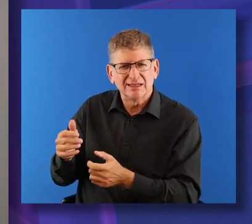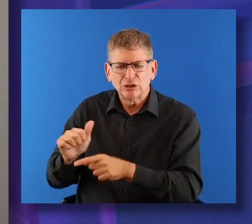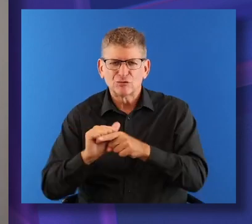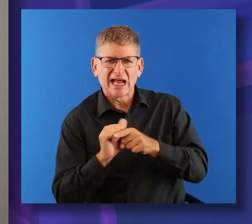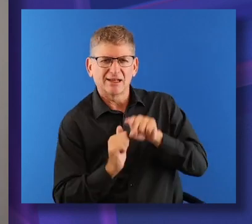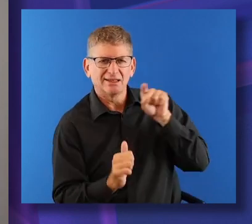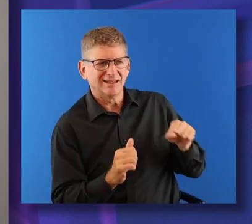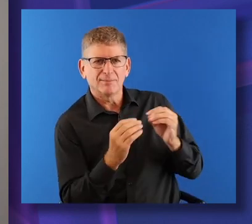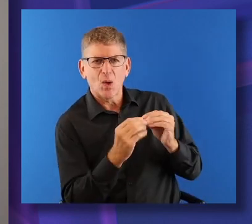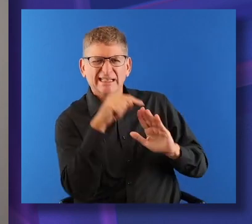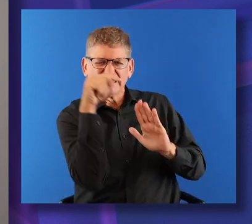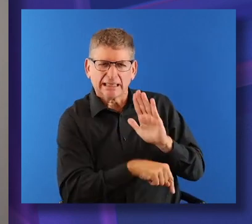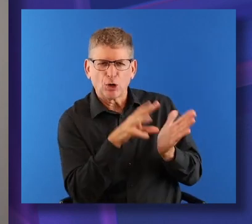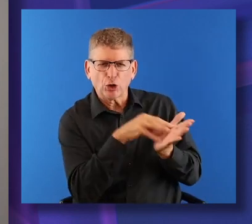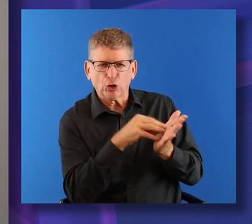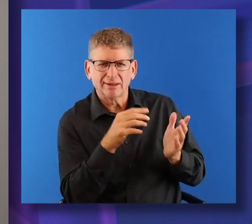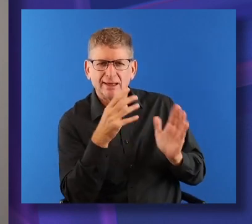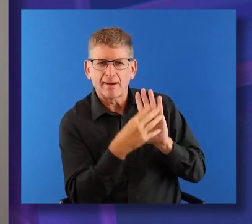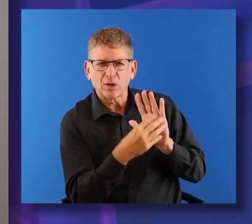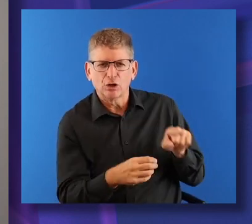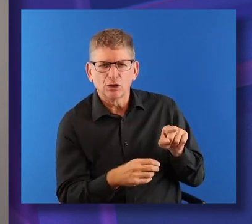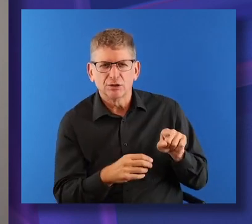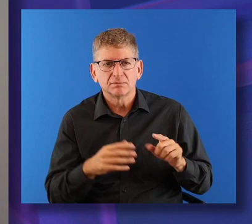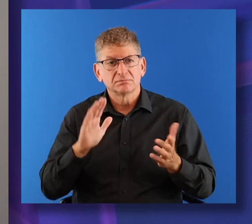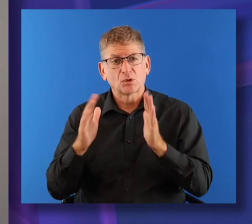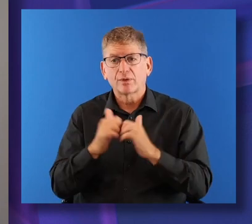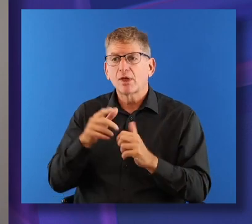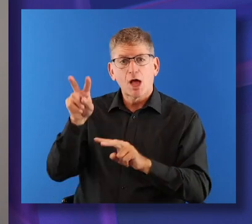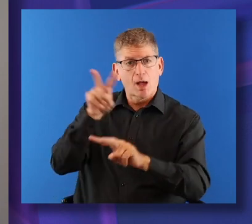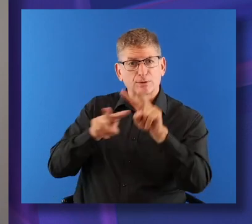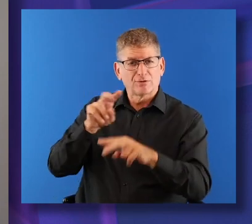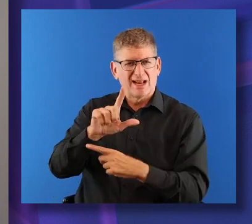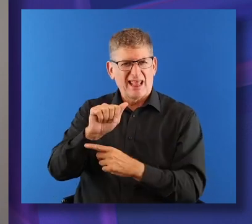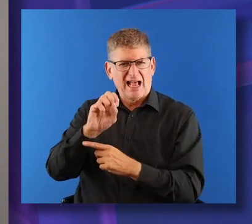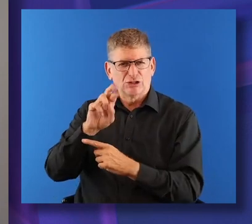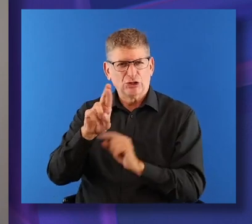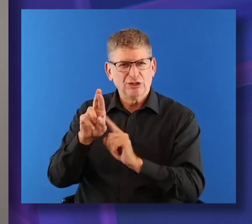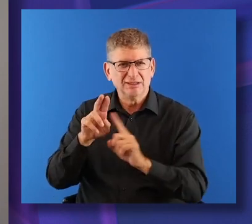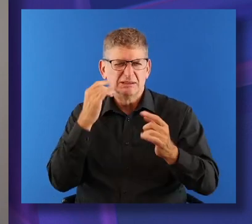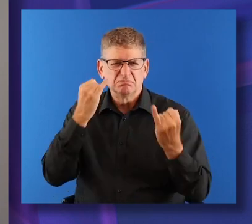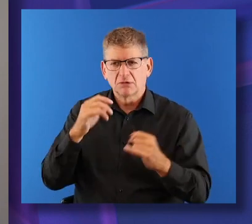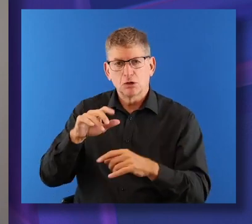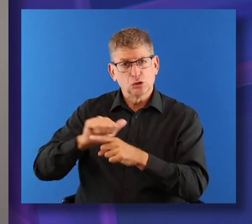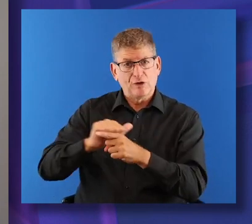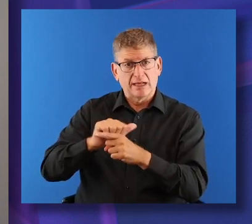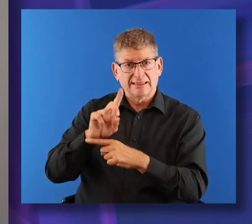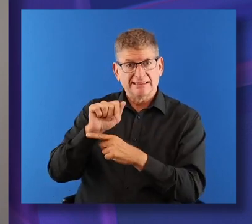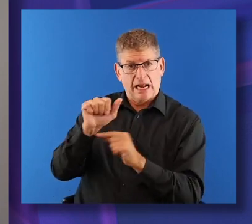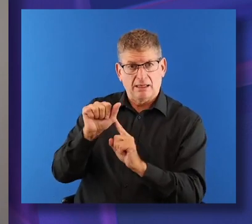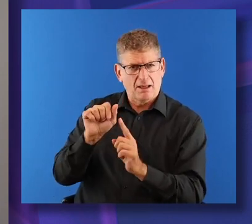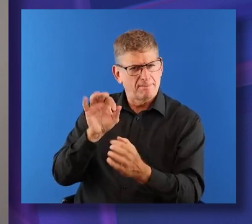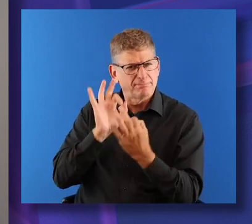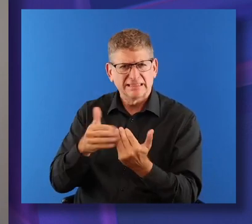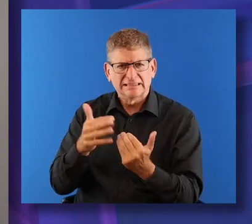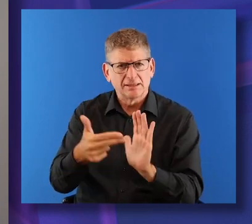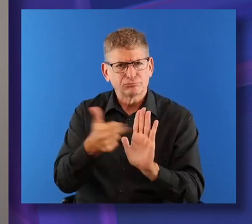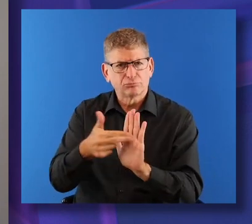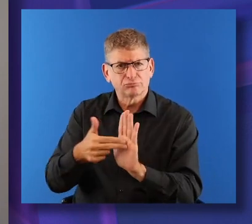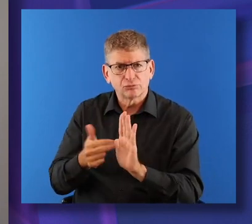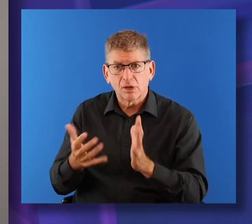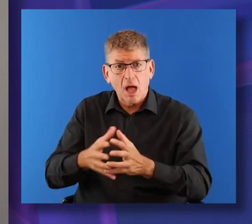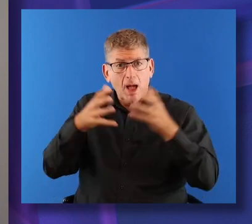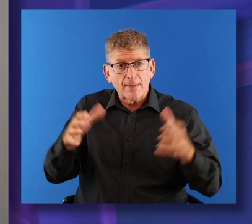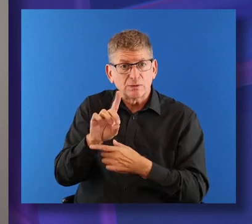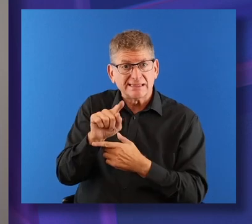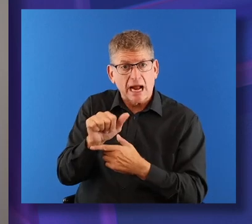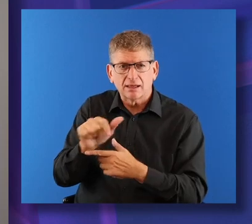limited only by computational budget. Once trained, an emulator can perform new calculations with high efficiency,